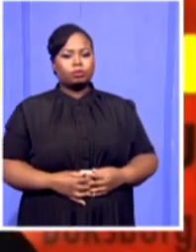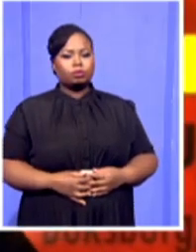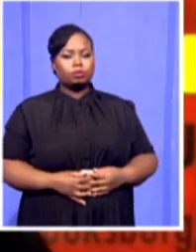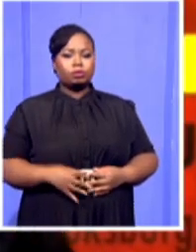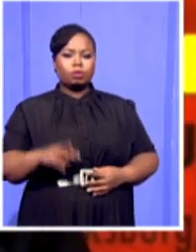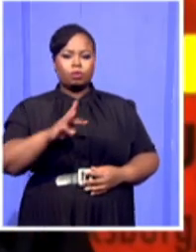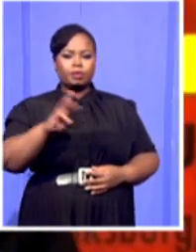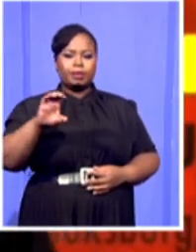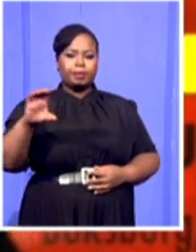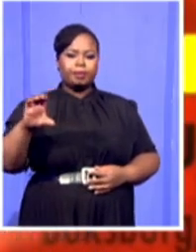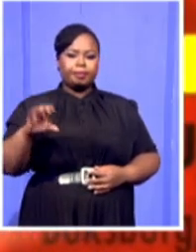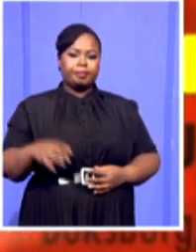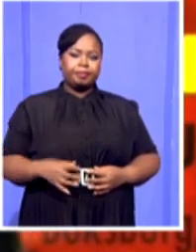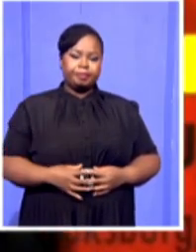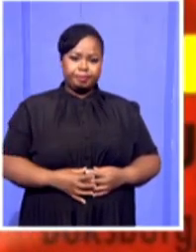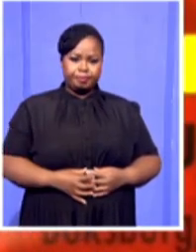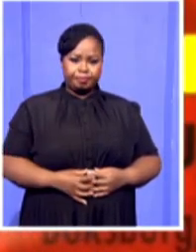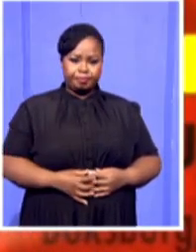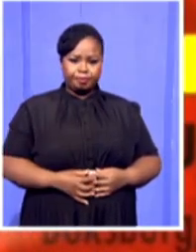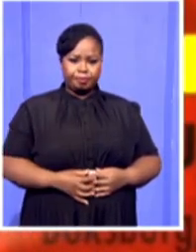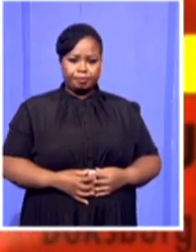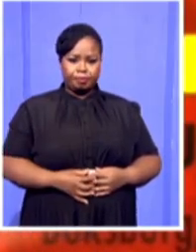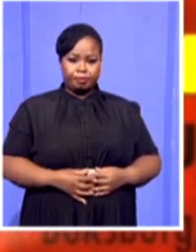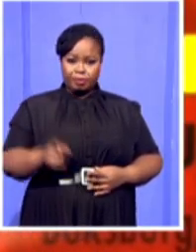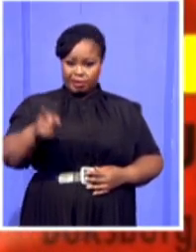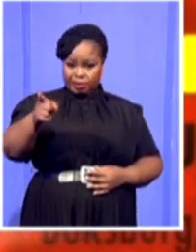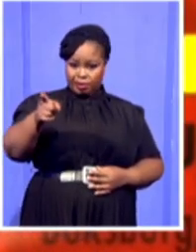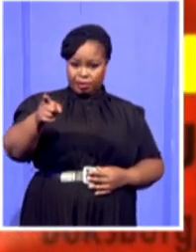Western Cape. This province.